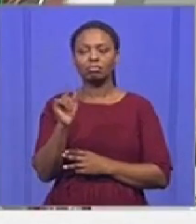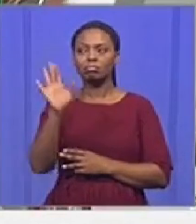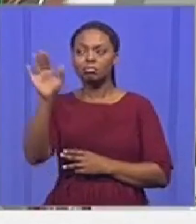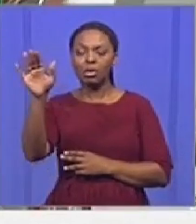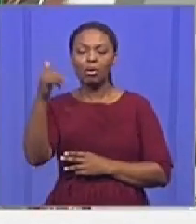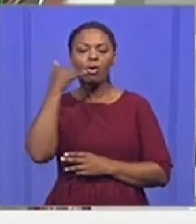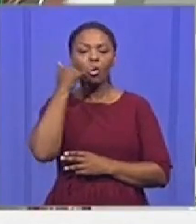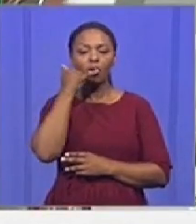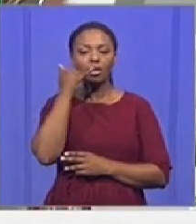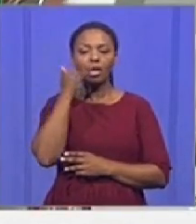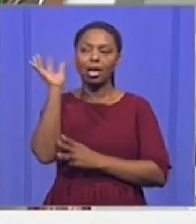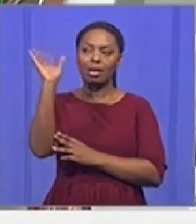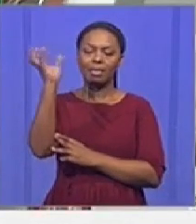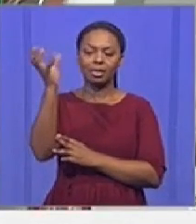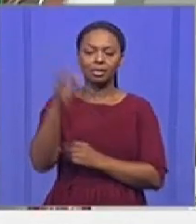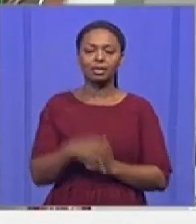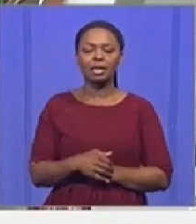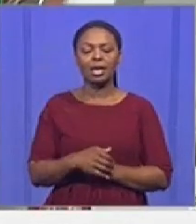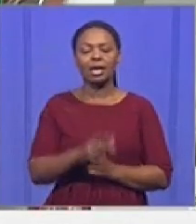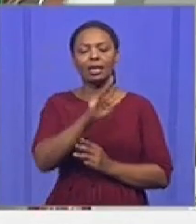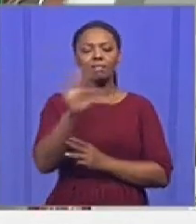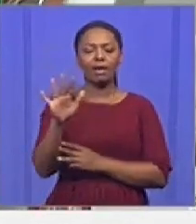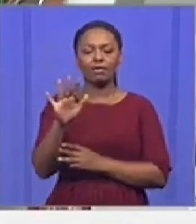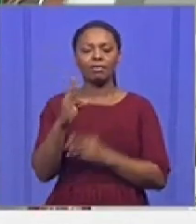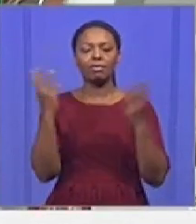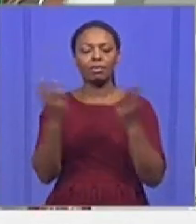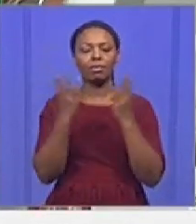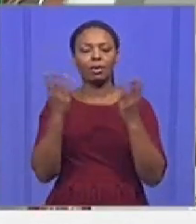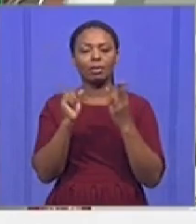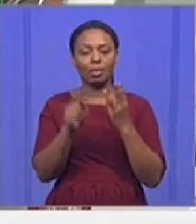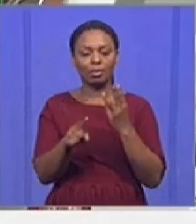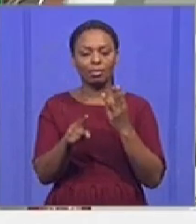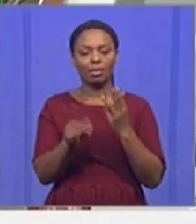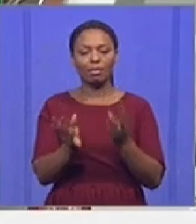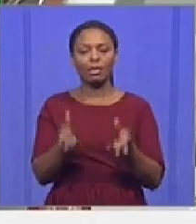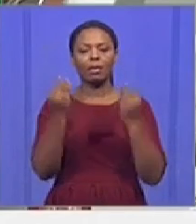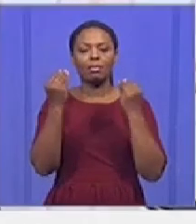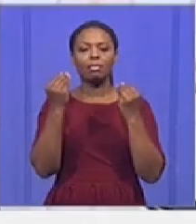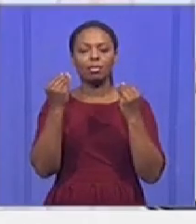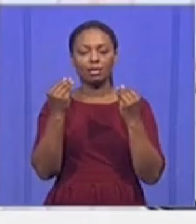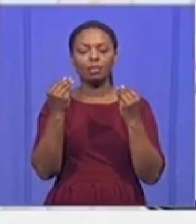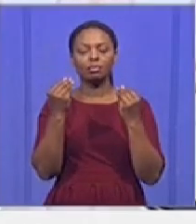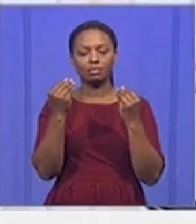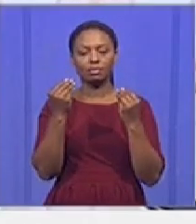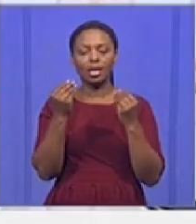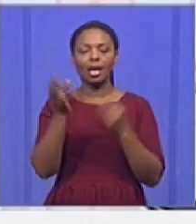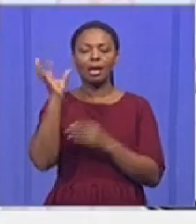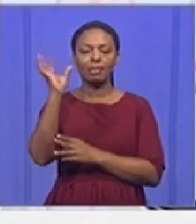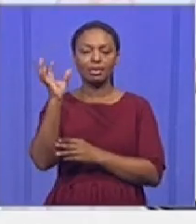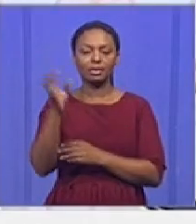response, 85 of those people got ambulances.